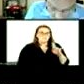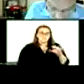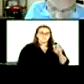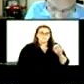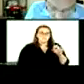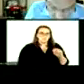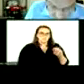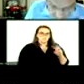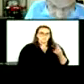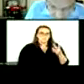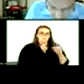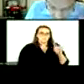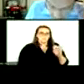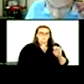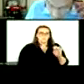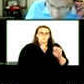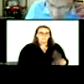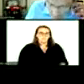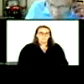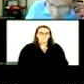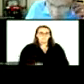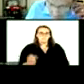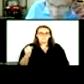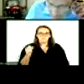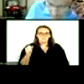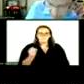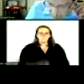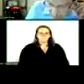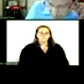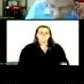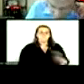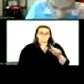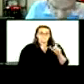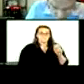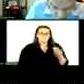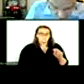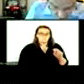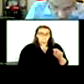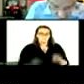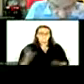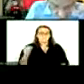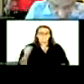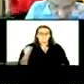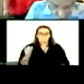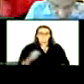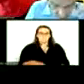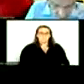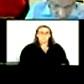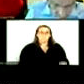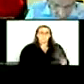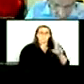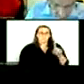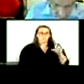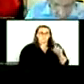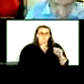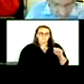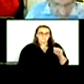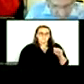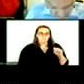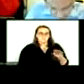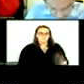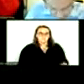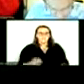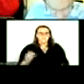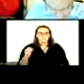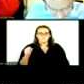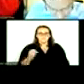Yes. Tran White votes yes. Councilmember Allen, Yes. Councilmember Allen votes yes. Councilmember Bonds, Yes. Councilmember